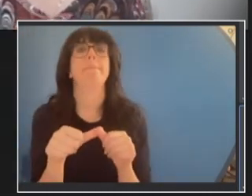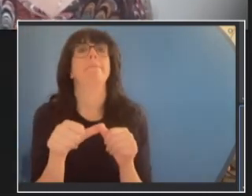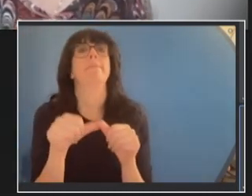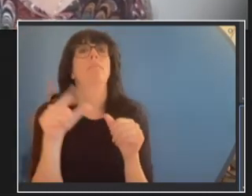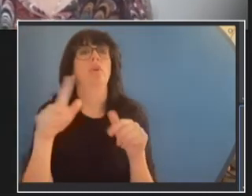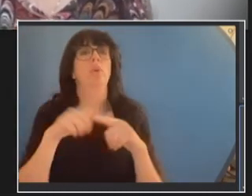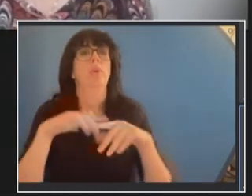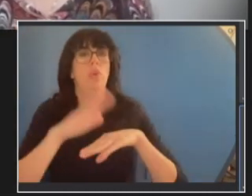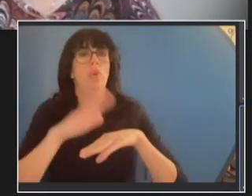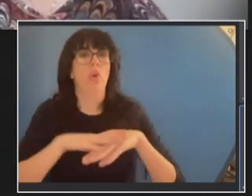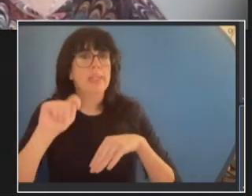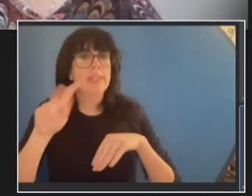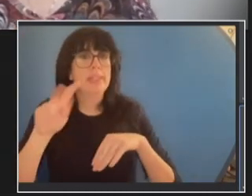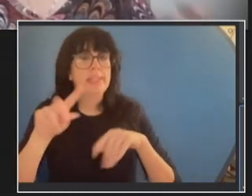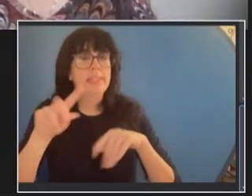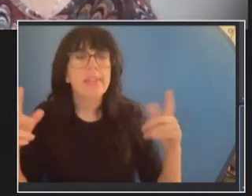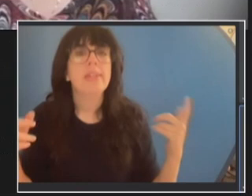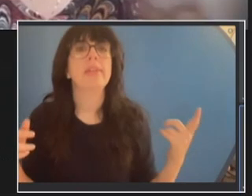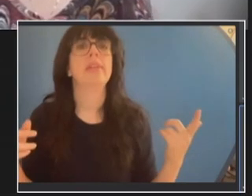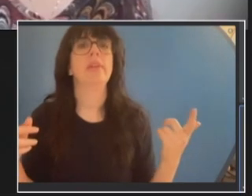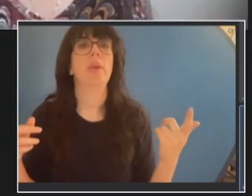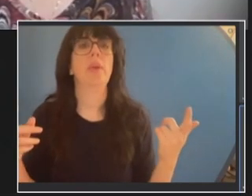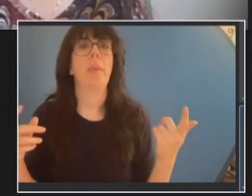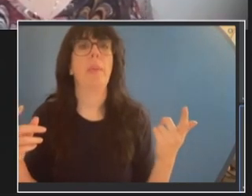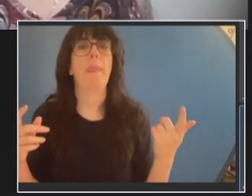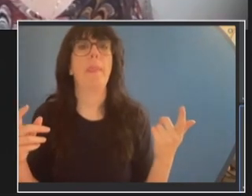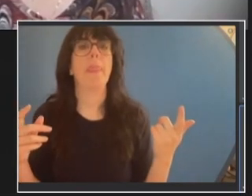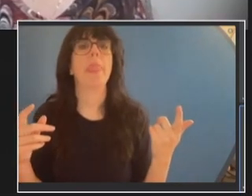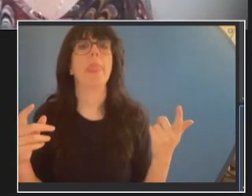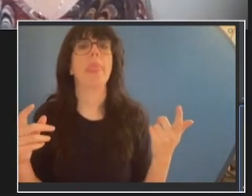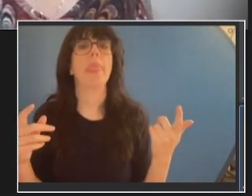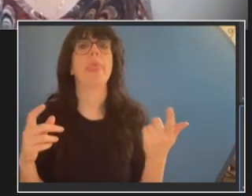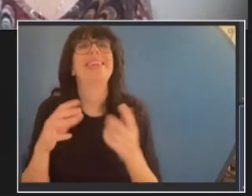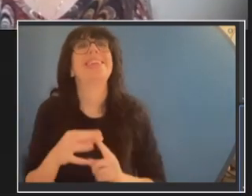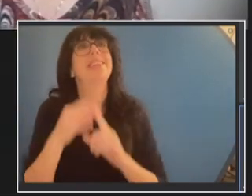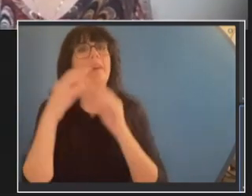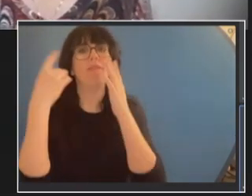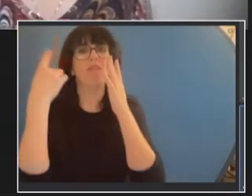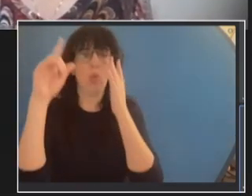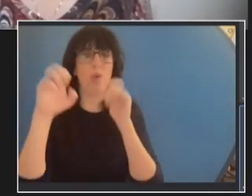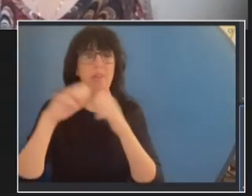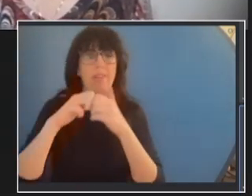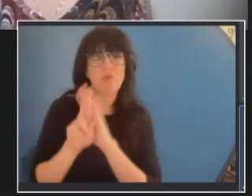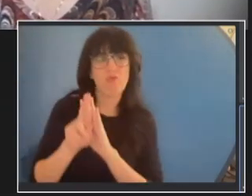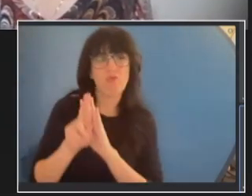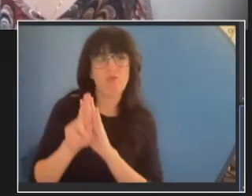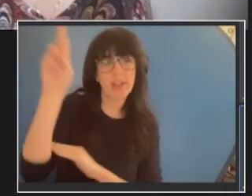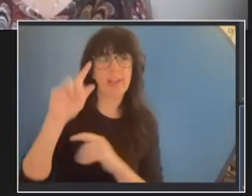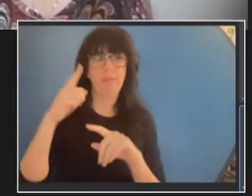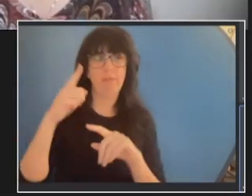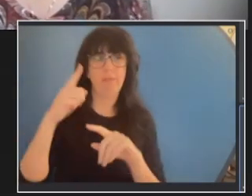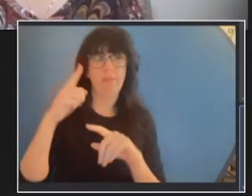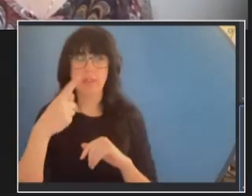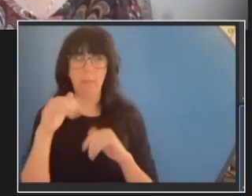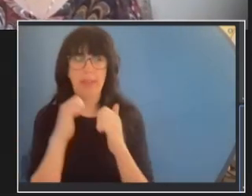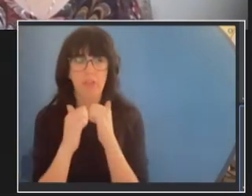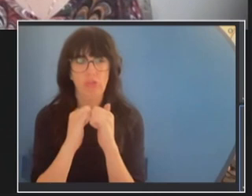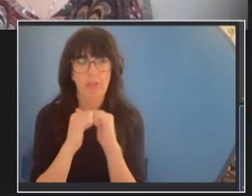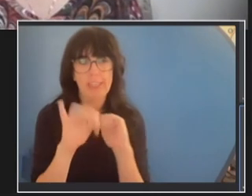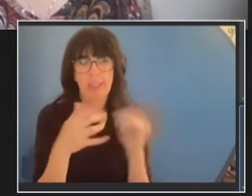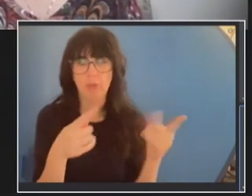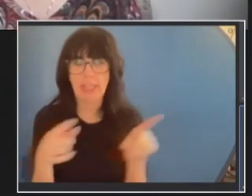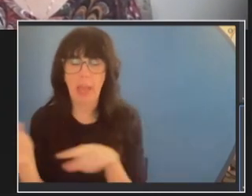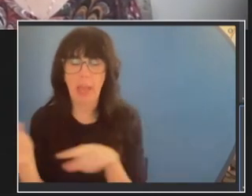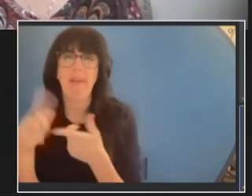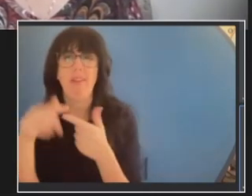than the launching of rockets during the space race that was going on at the time. So I can remember the